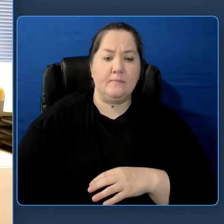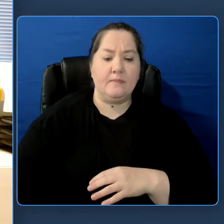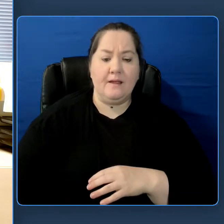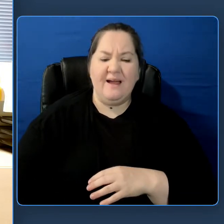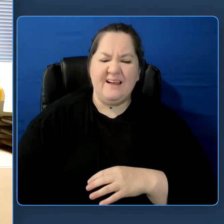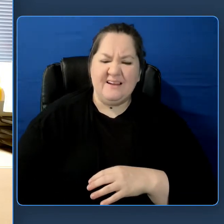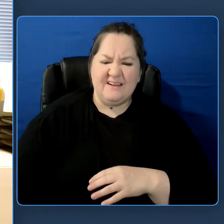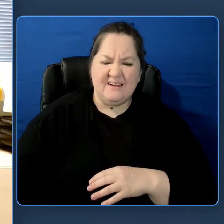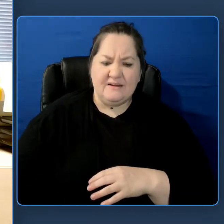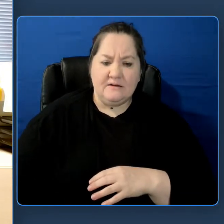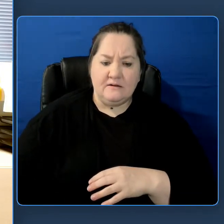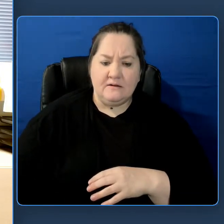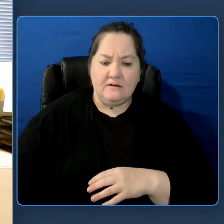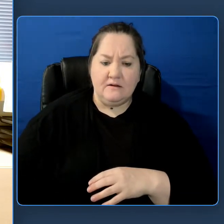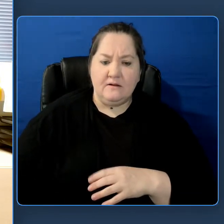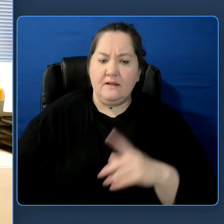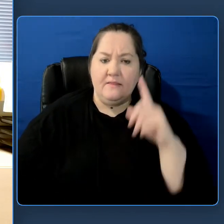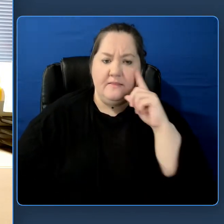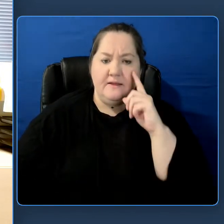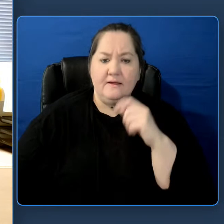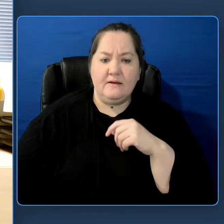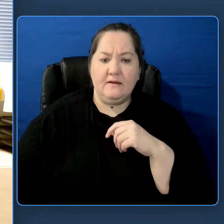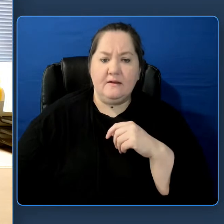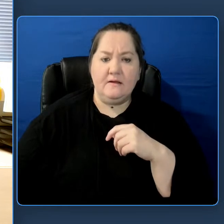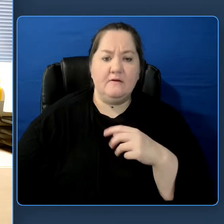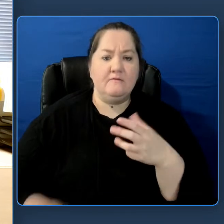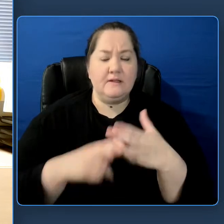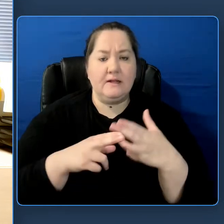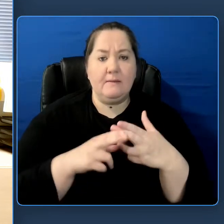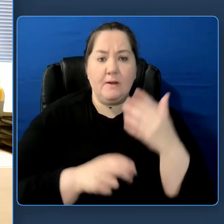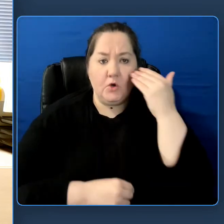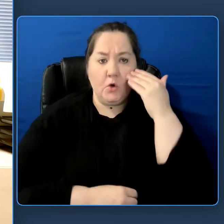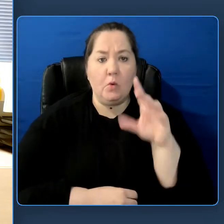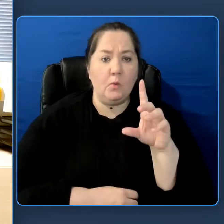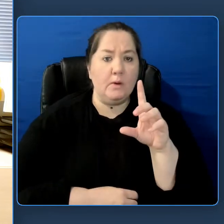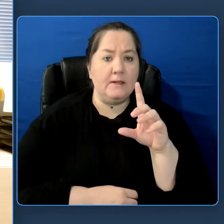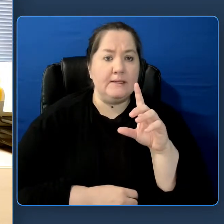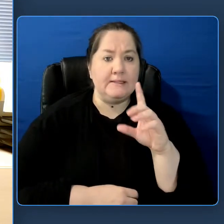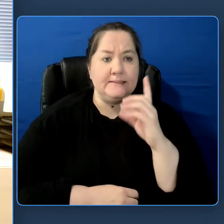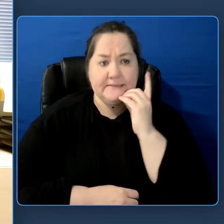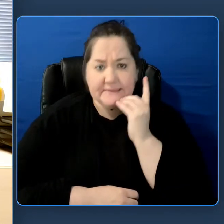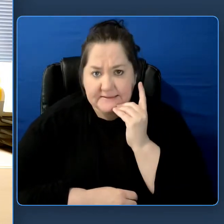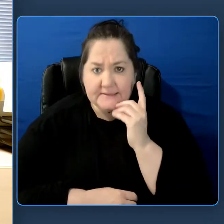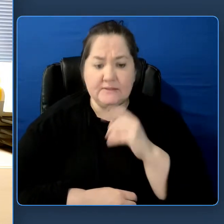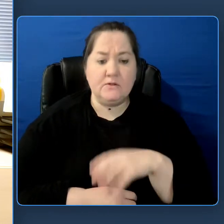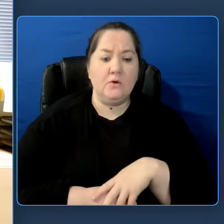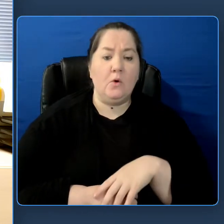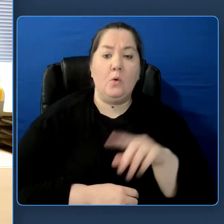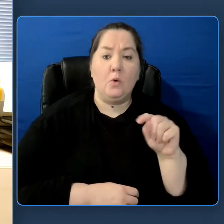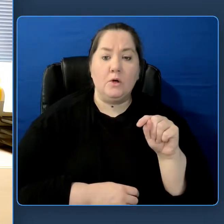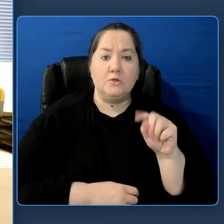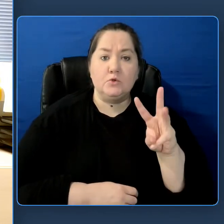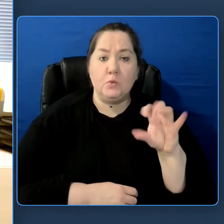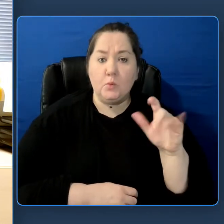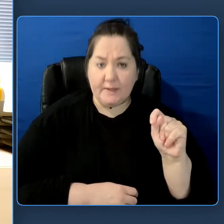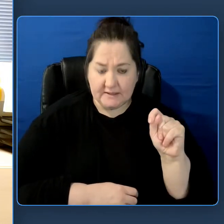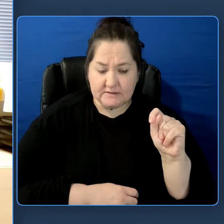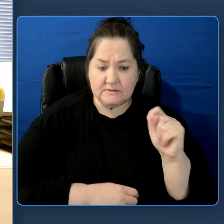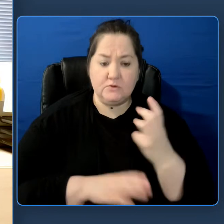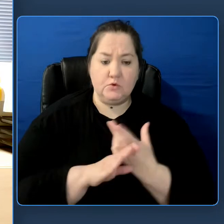of these, I can't think of the name of it off the top, but I know certain like Disney and even Twit uses it.